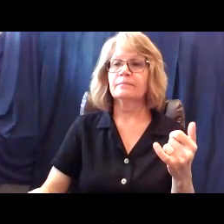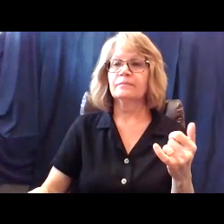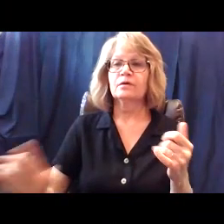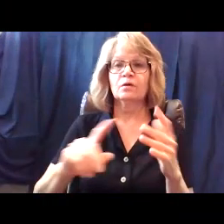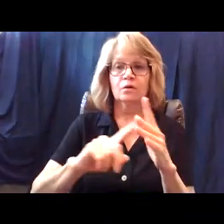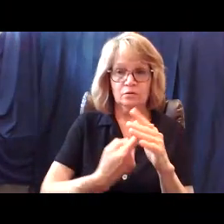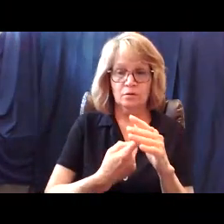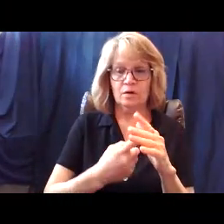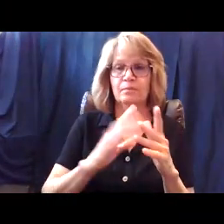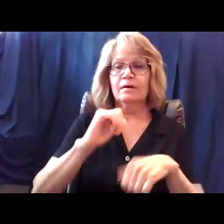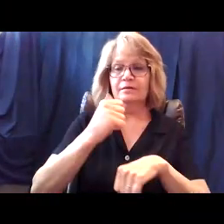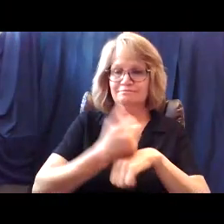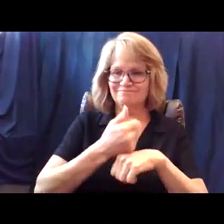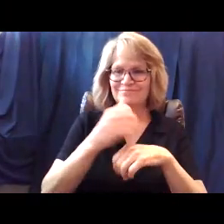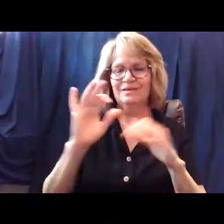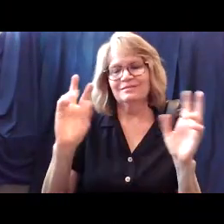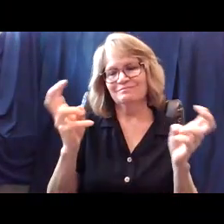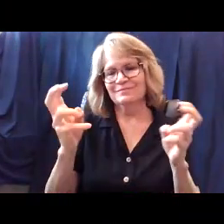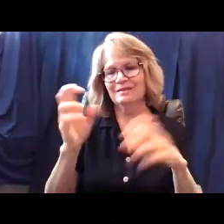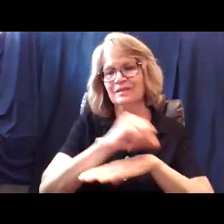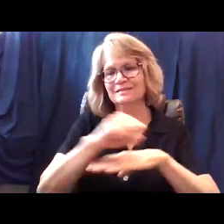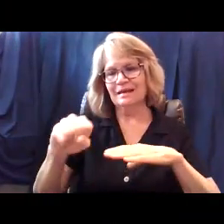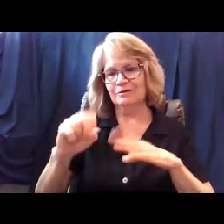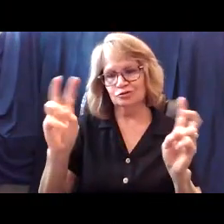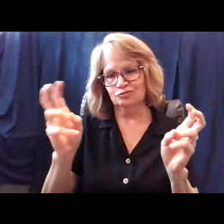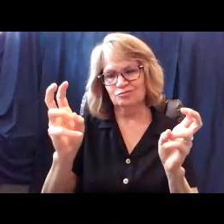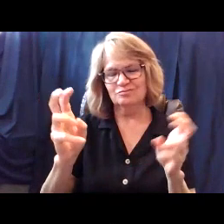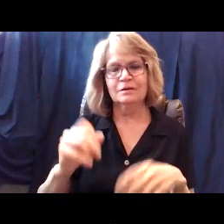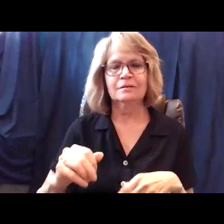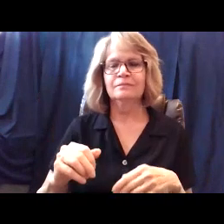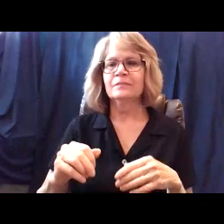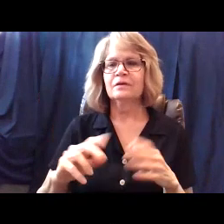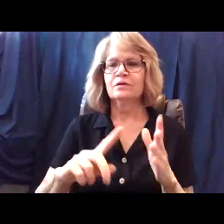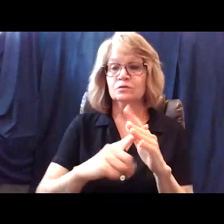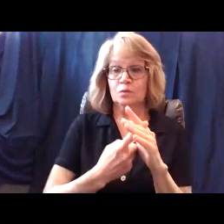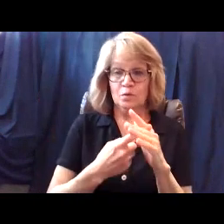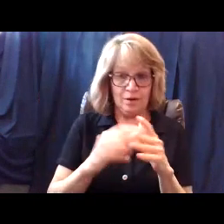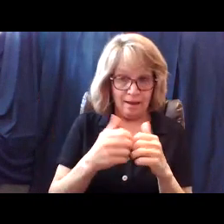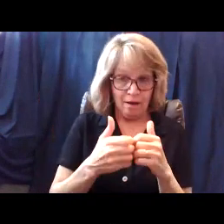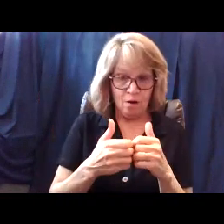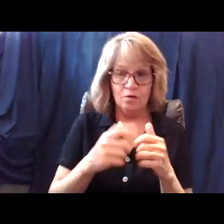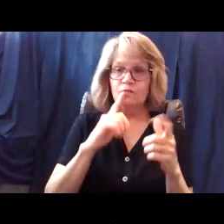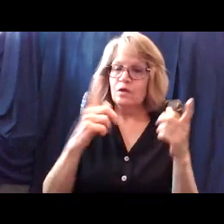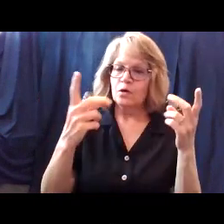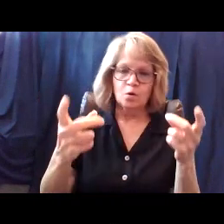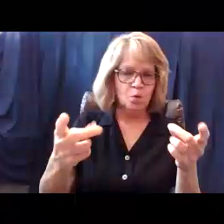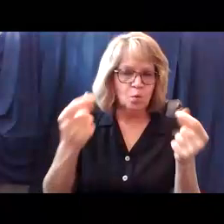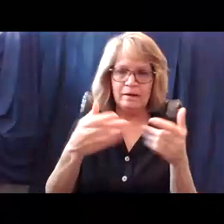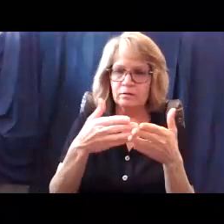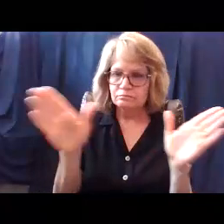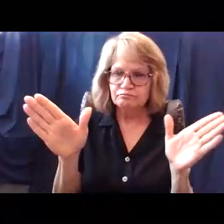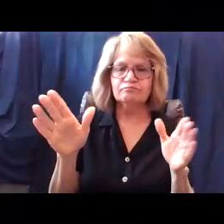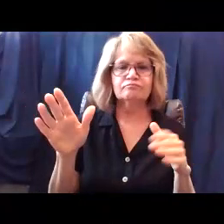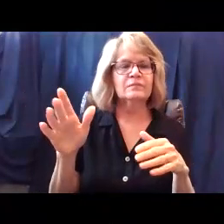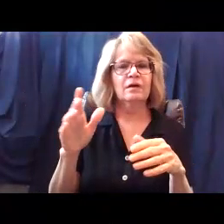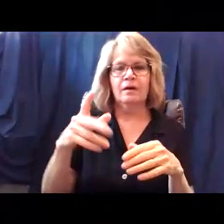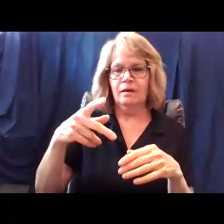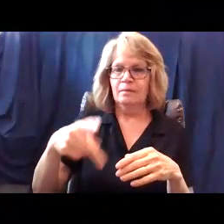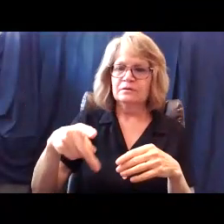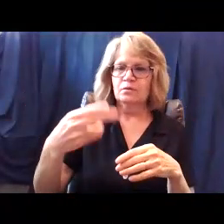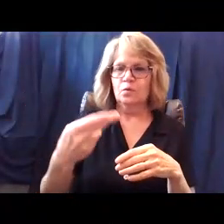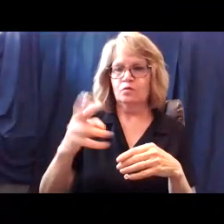by setting the stage. We are going to start by just providing a really quick overview of the Pennsylvania Human Relations